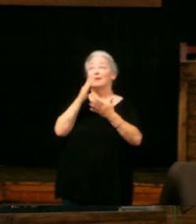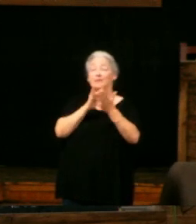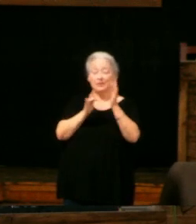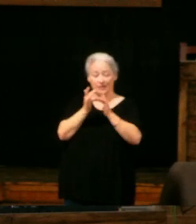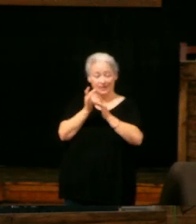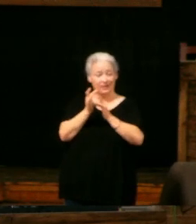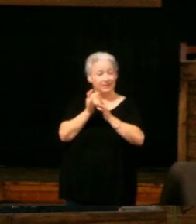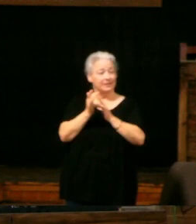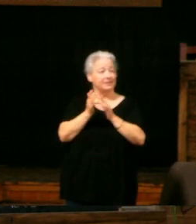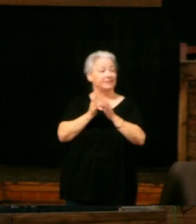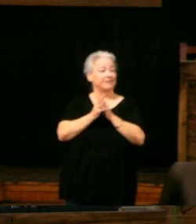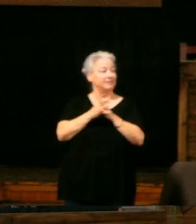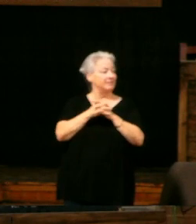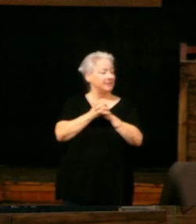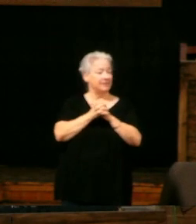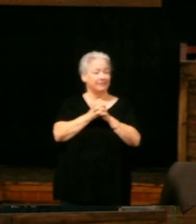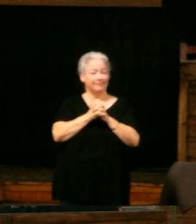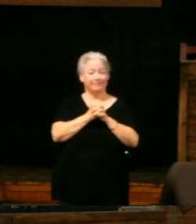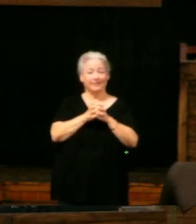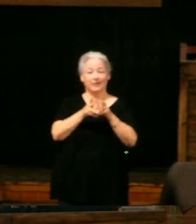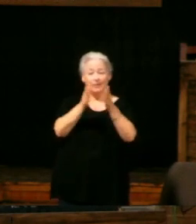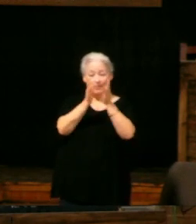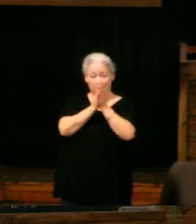Let me pray us out.